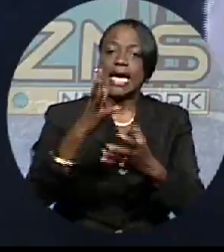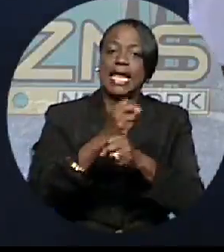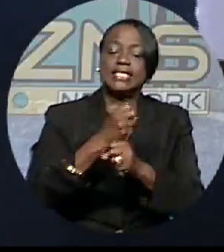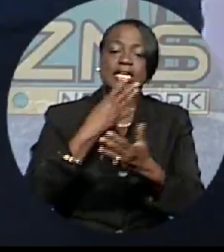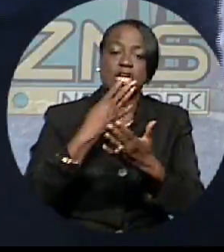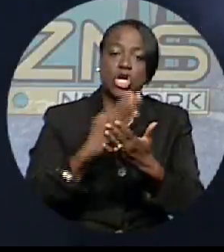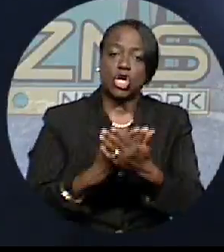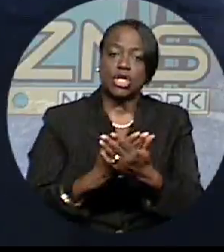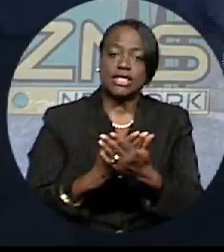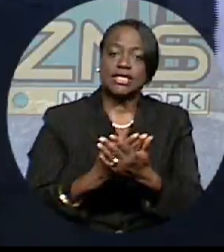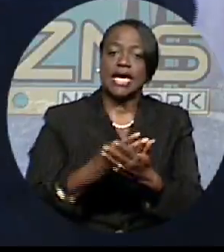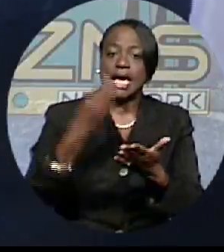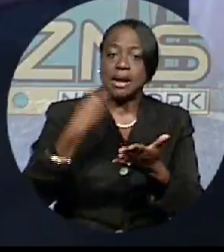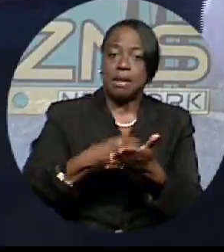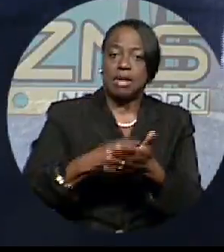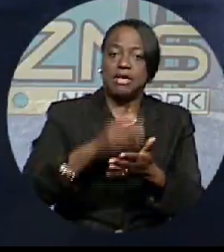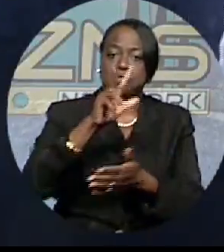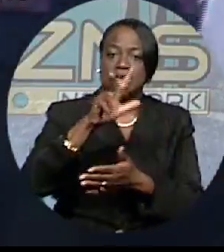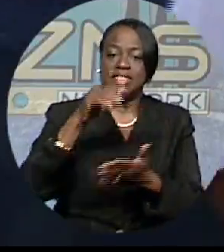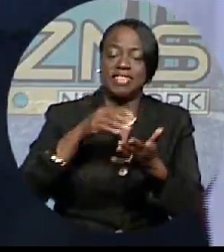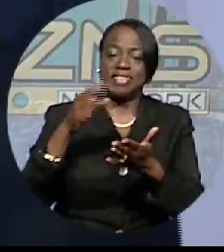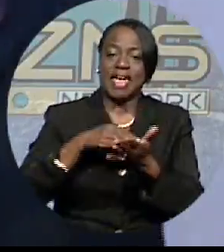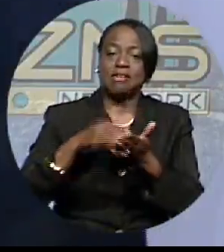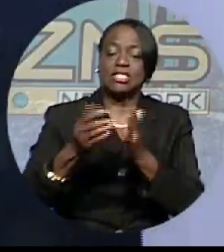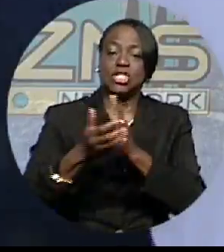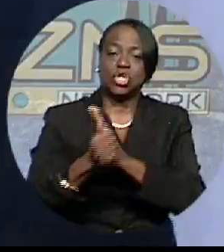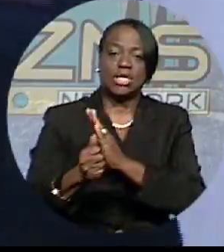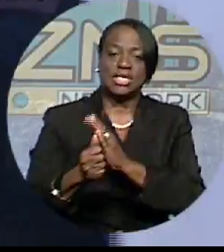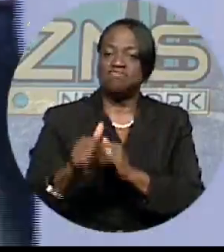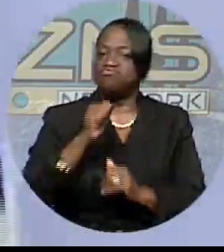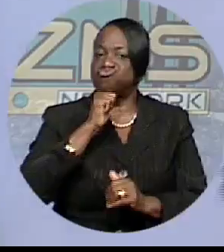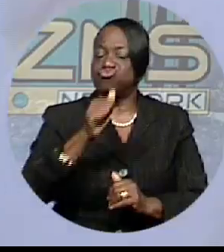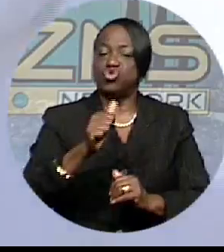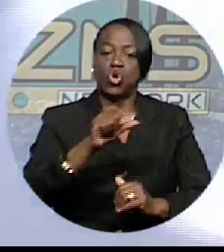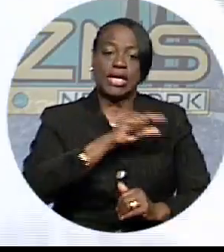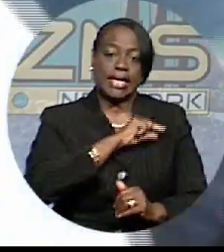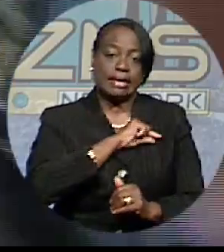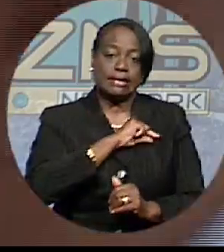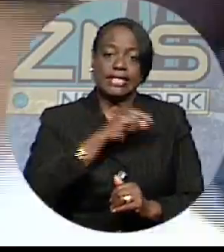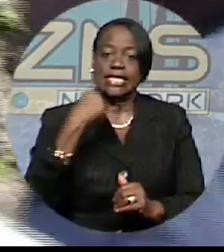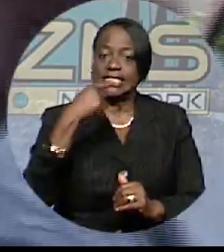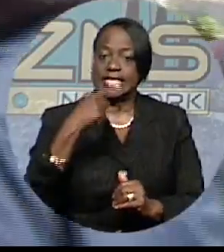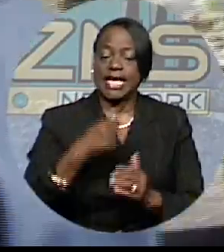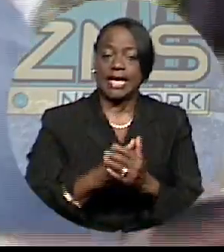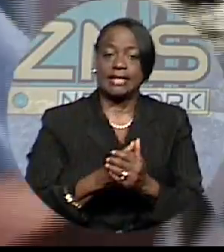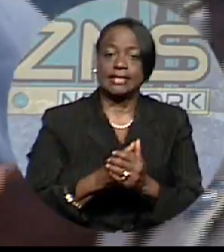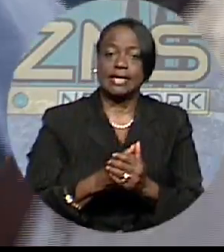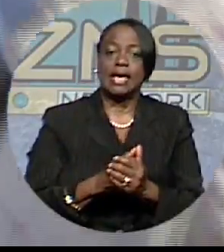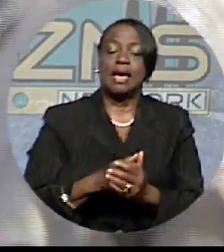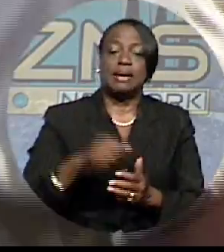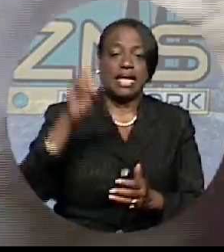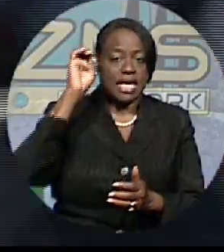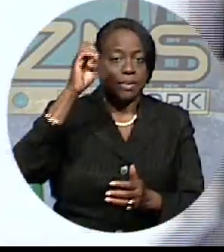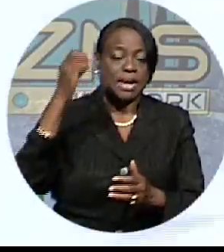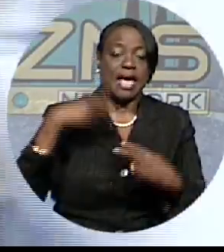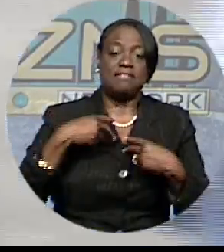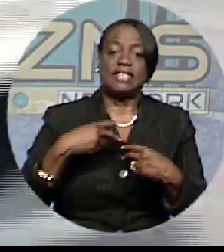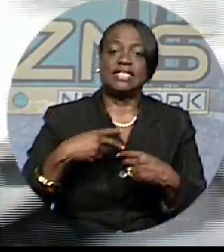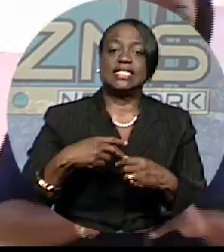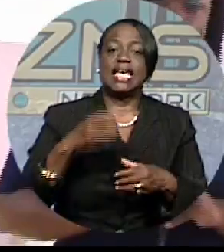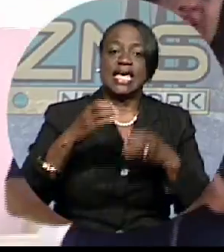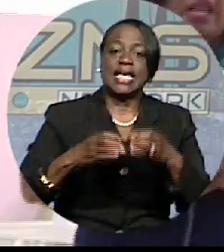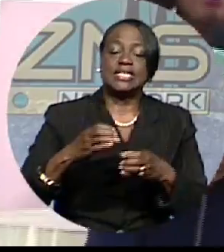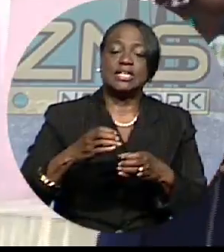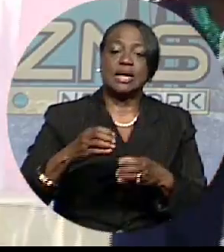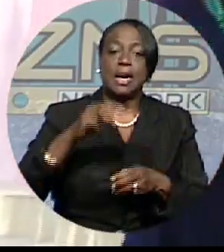worth some $43,000. He pleaded not guilty to all of the charges and hopes to have his case heard in the magistrate's